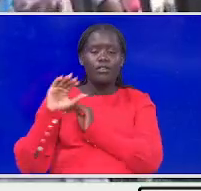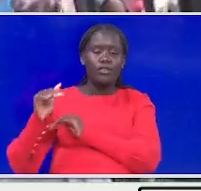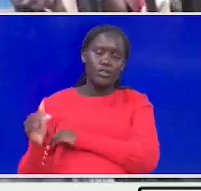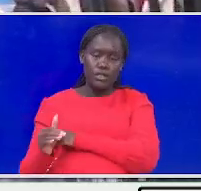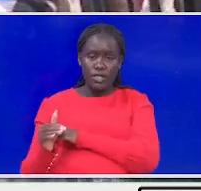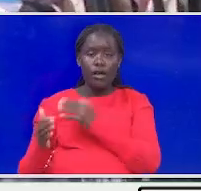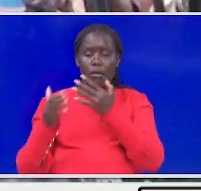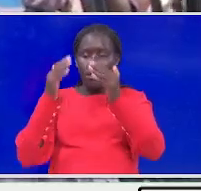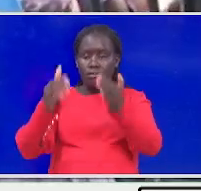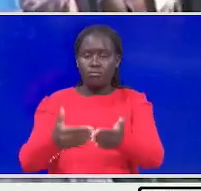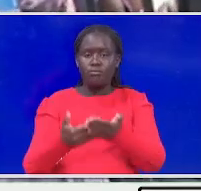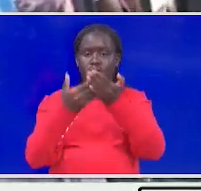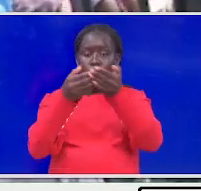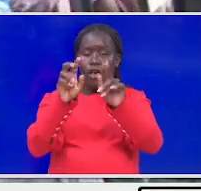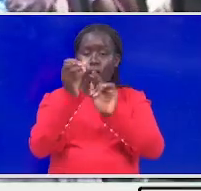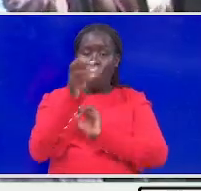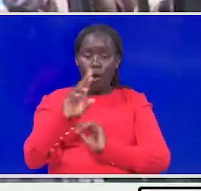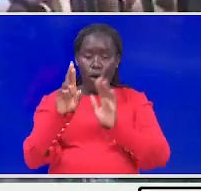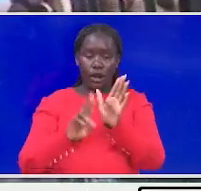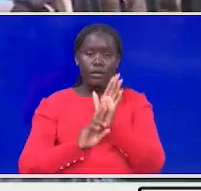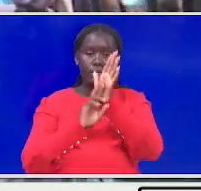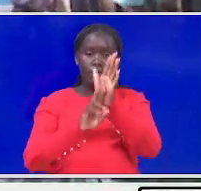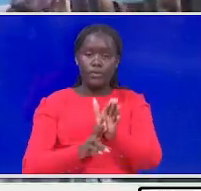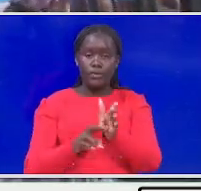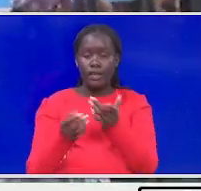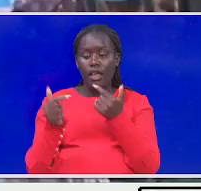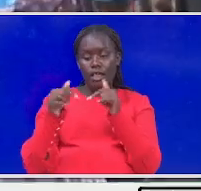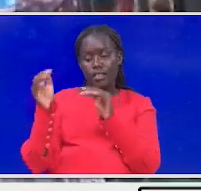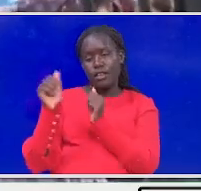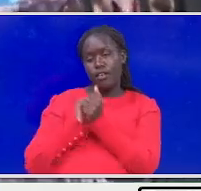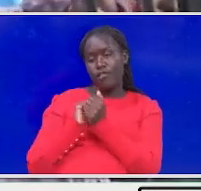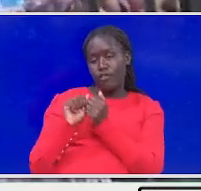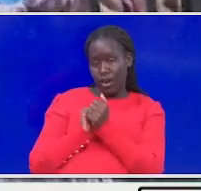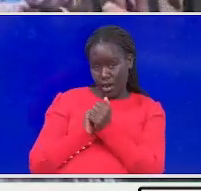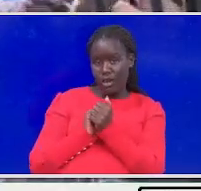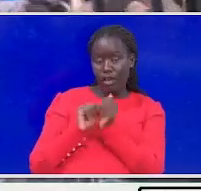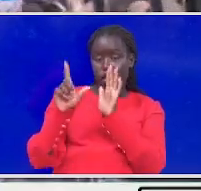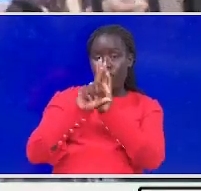by submitting emails or presenting their views in person this coming Friday the 4th. The